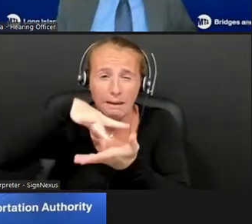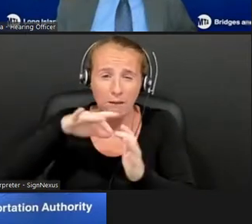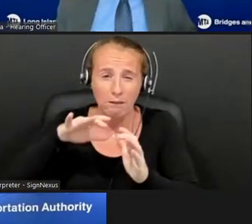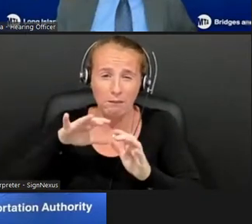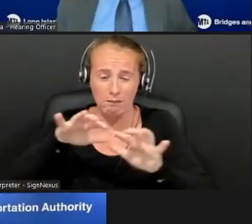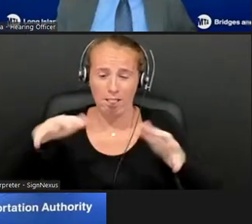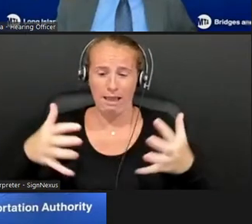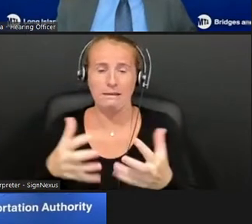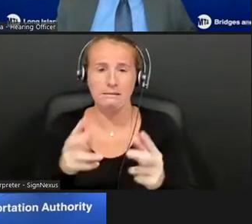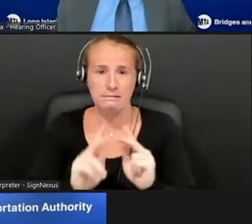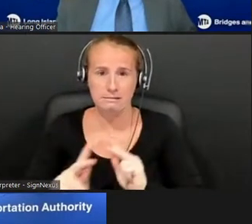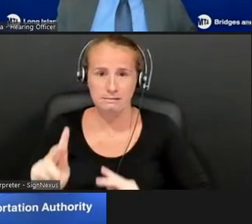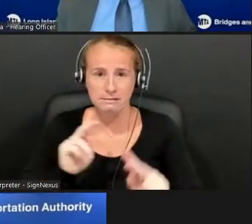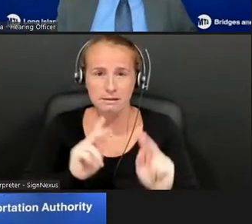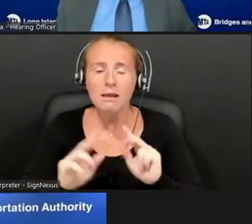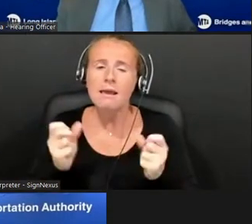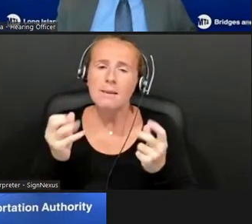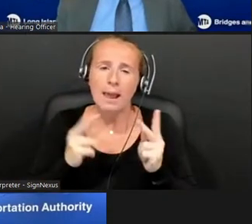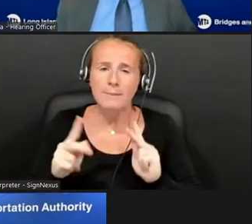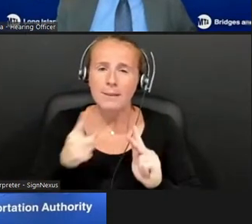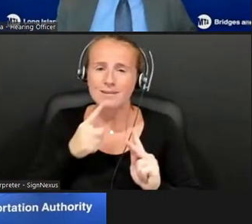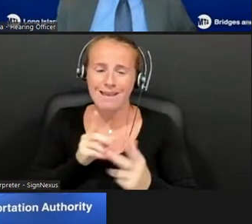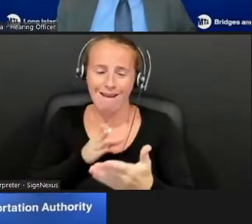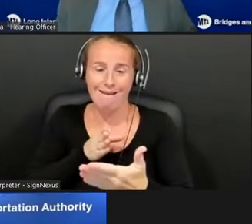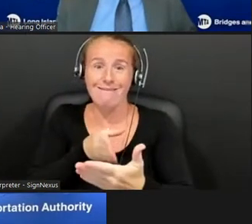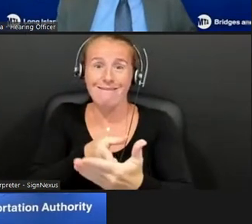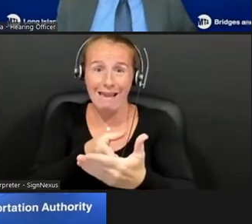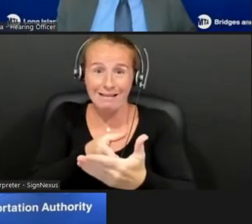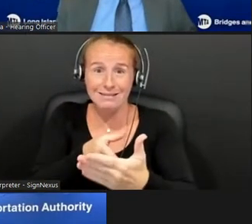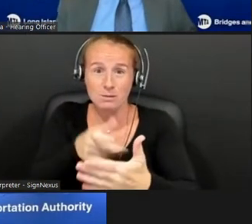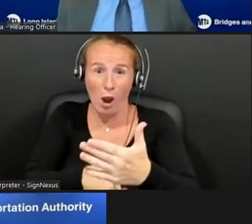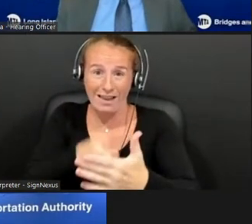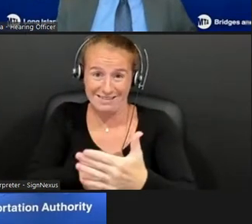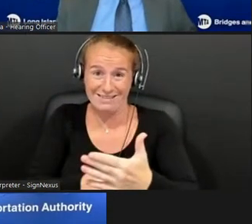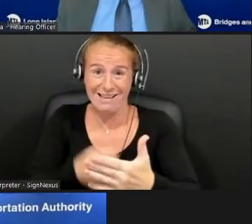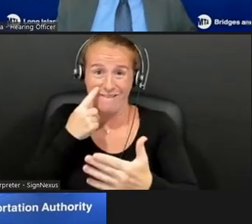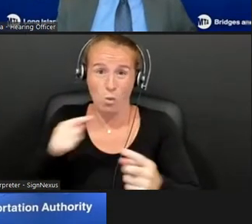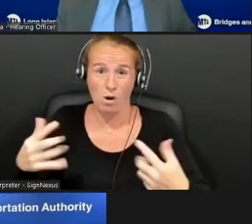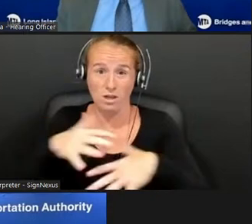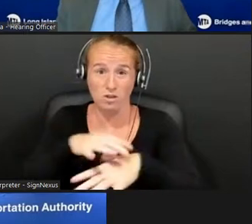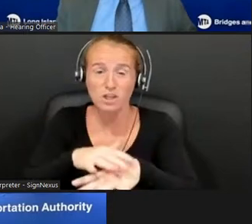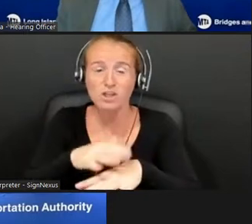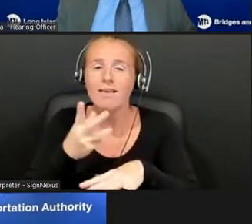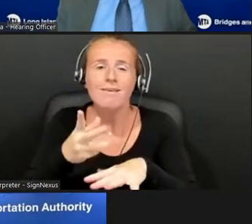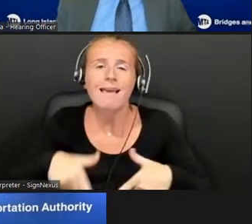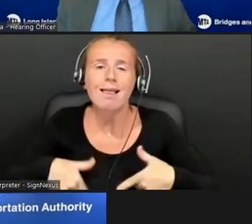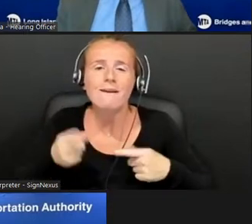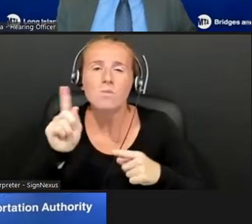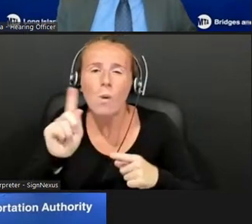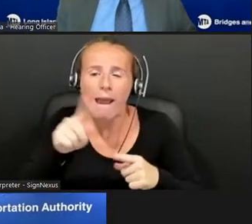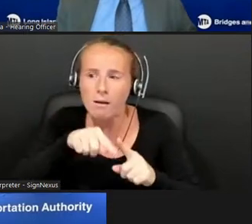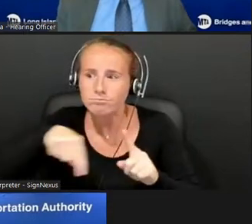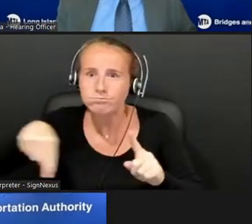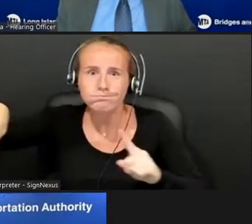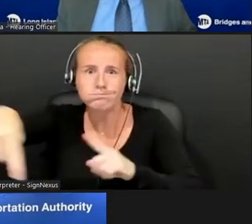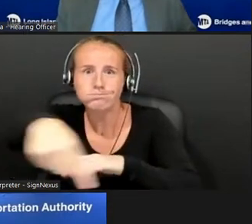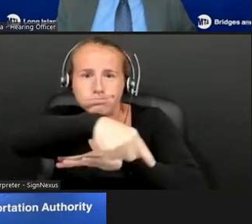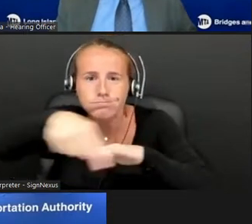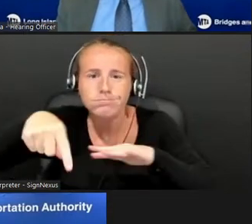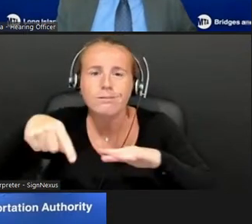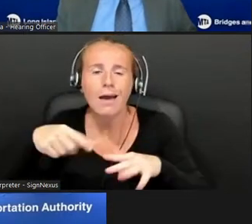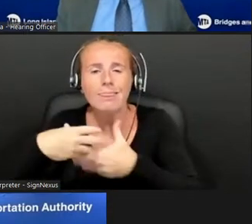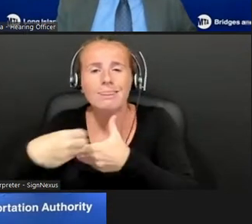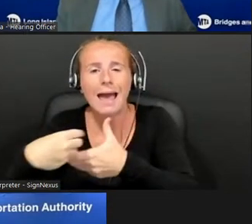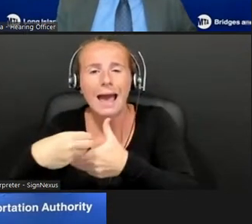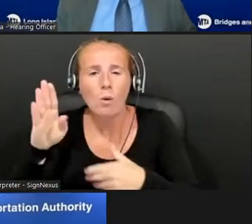have said they are against congestion pricing live in the outer boroughs obviously it's a manhattan-centric